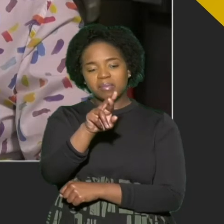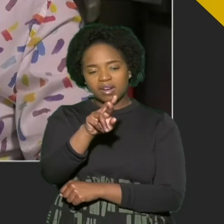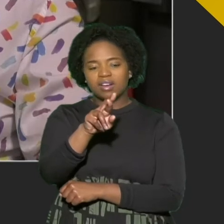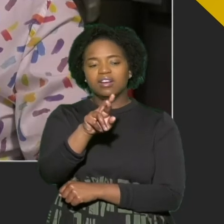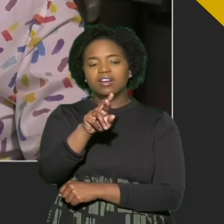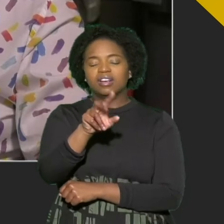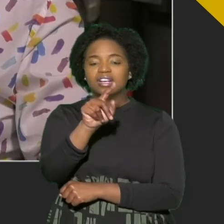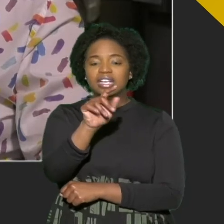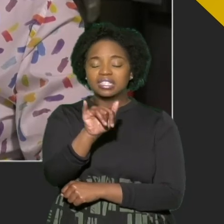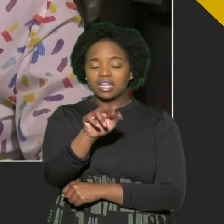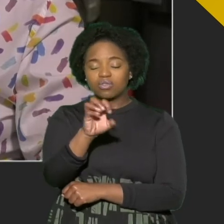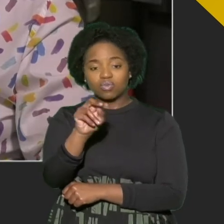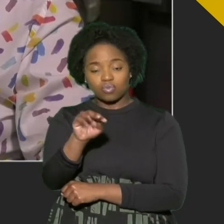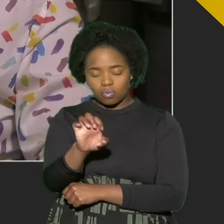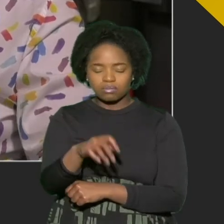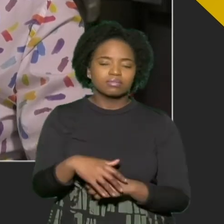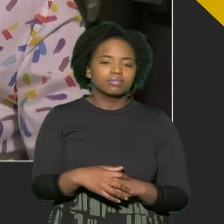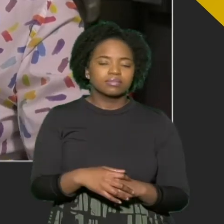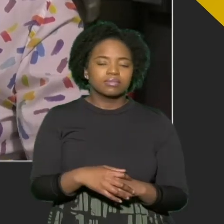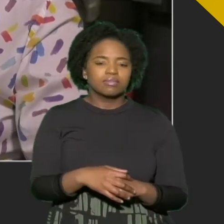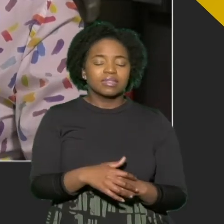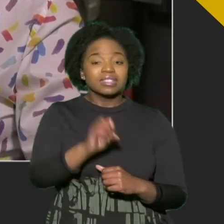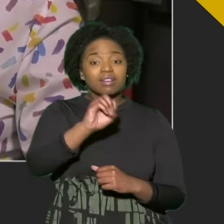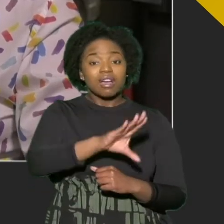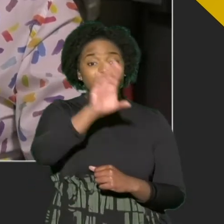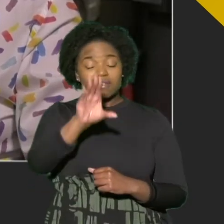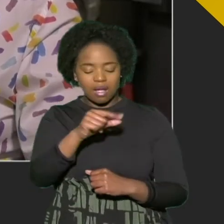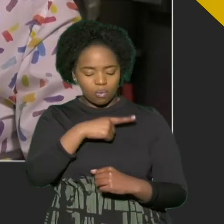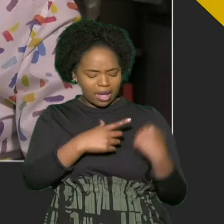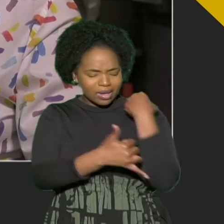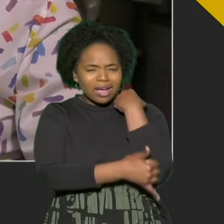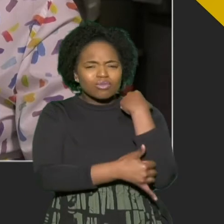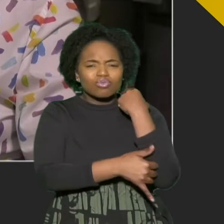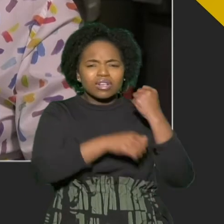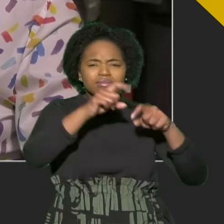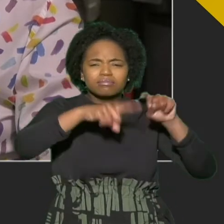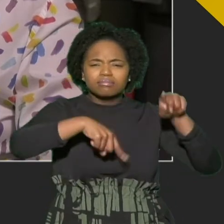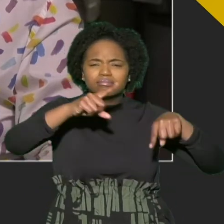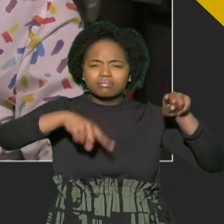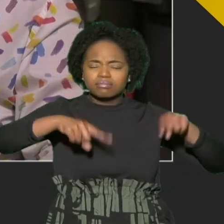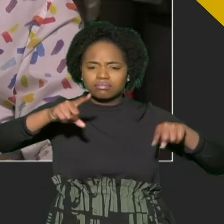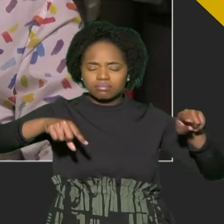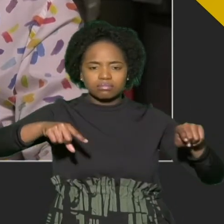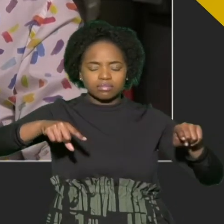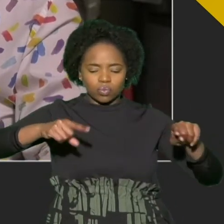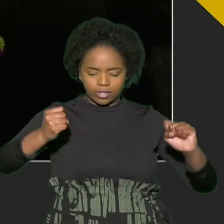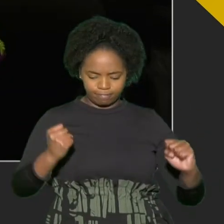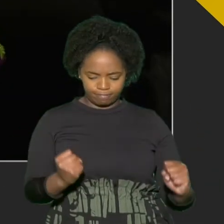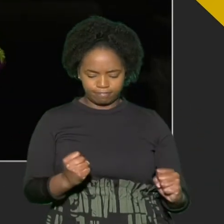Africa, because of its multicultural makeup, is so diverse and so brave and